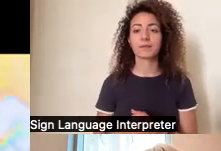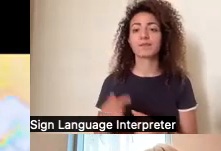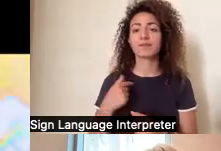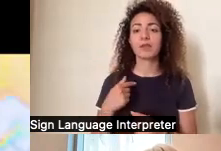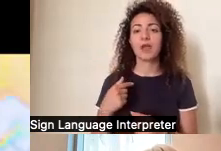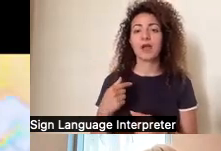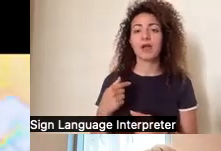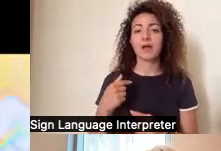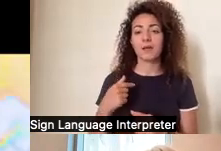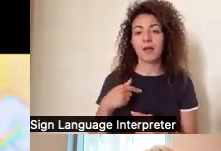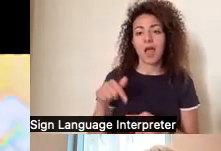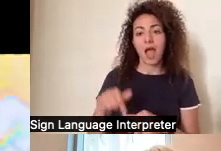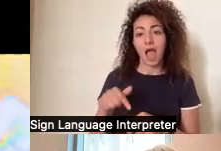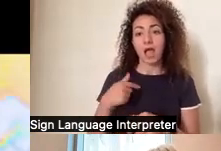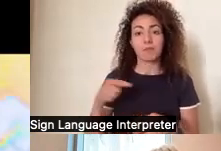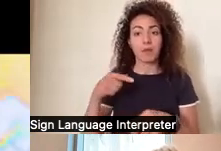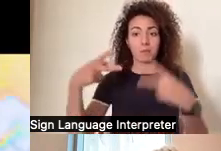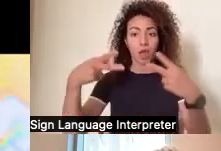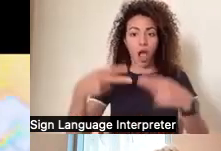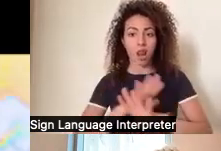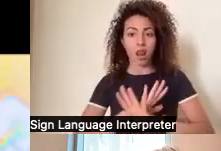the webinar will finish at 12,